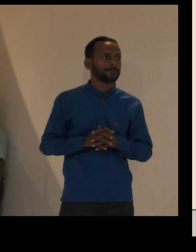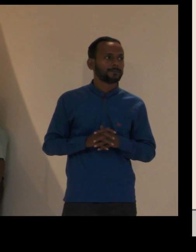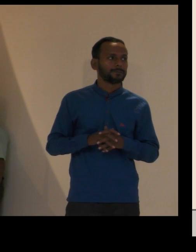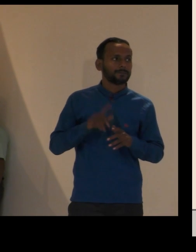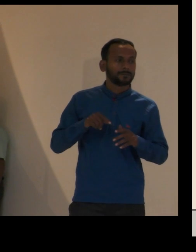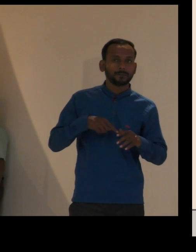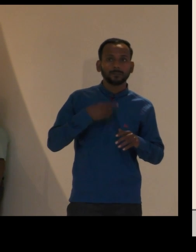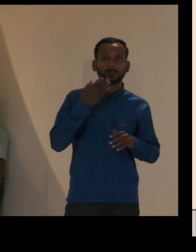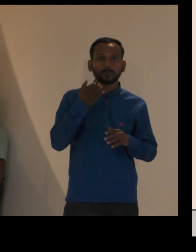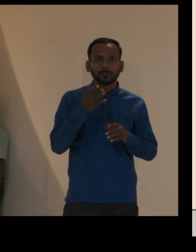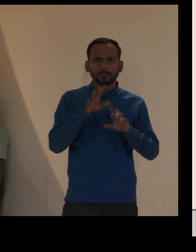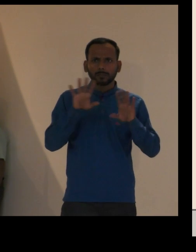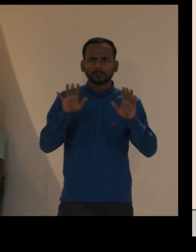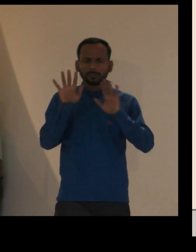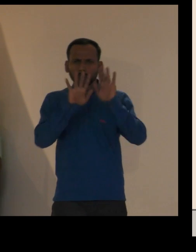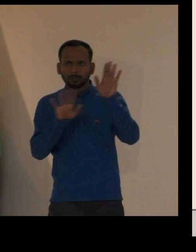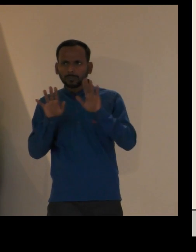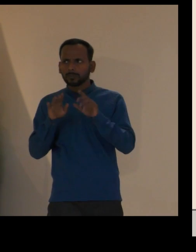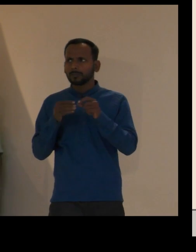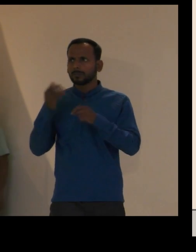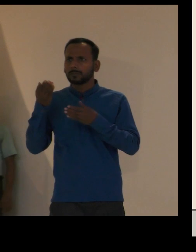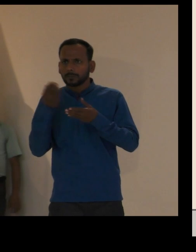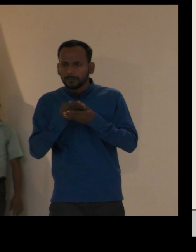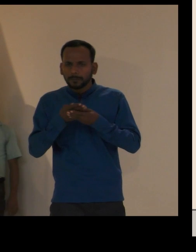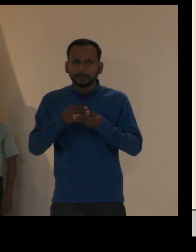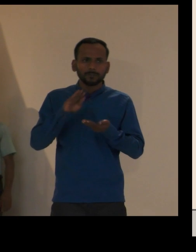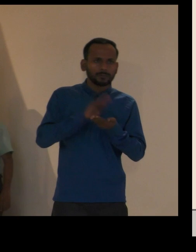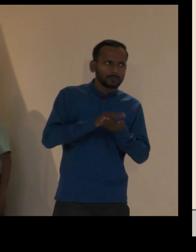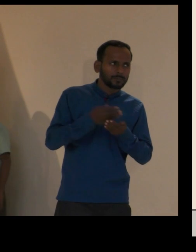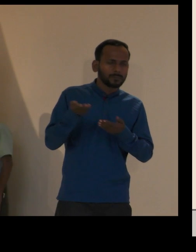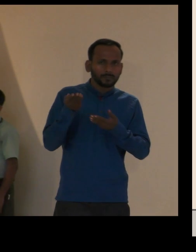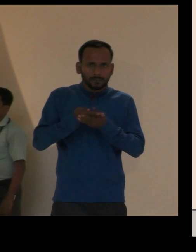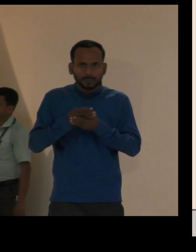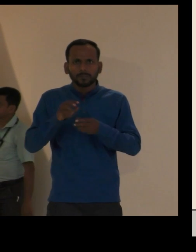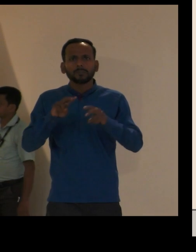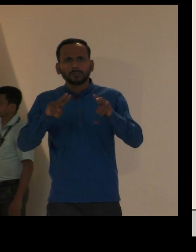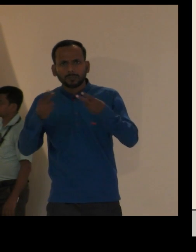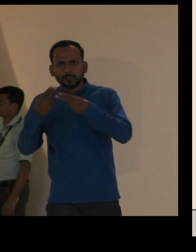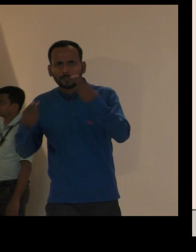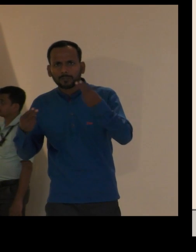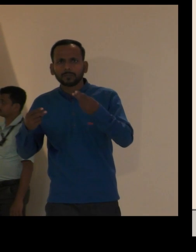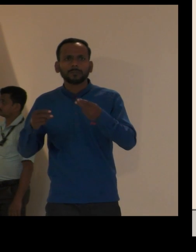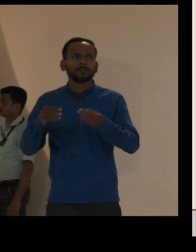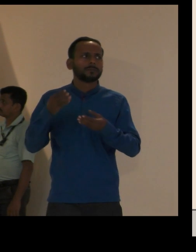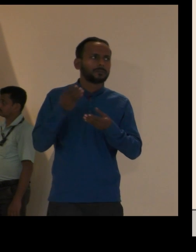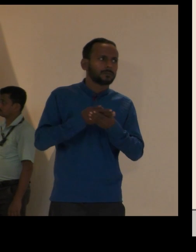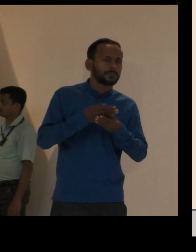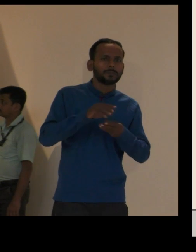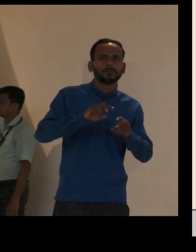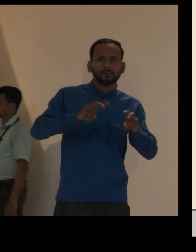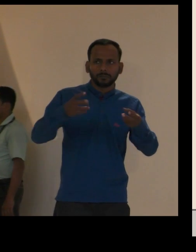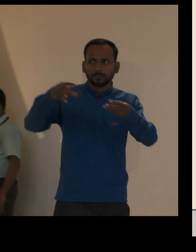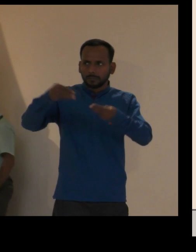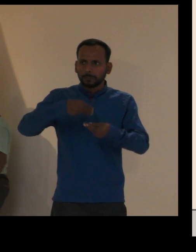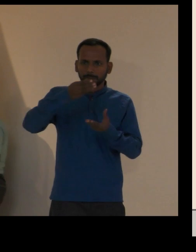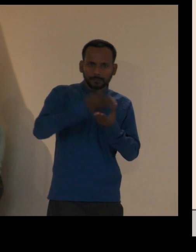So whether you're putting together a performance, whether you're putting together a document, whether you're putting together an event, whether you're putting together a collection,